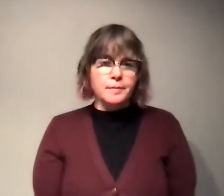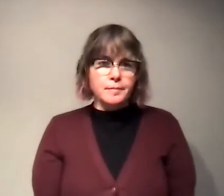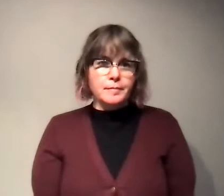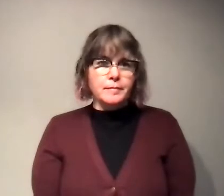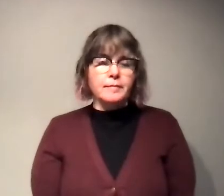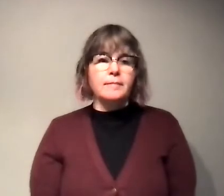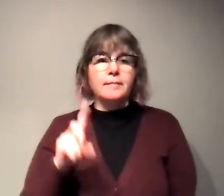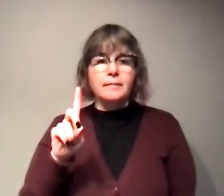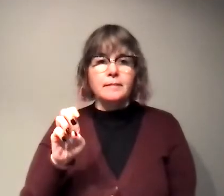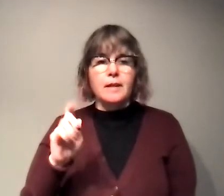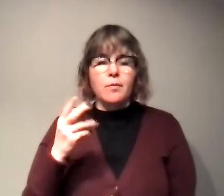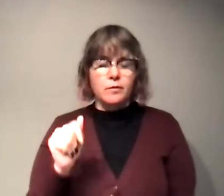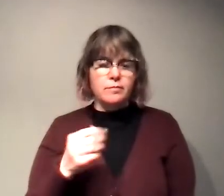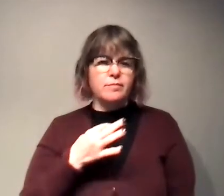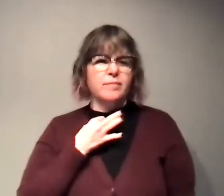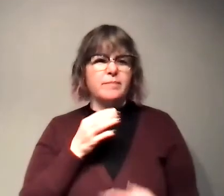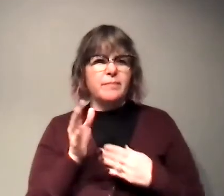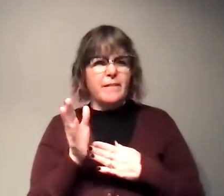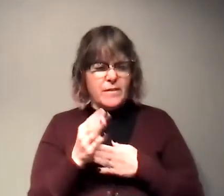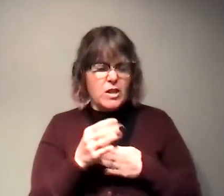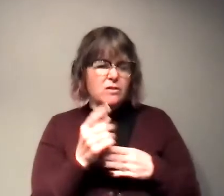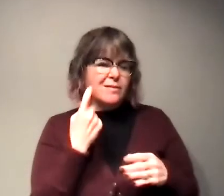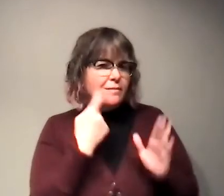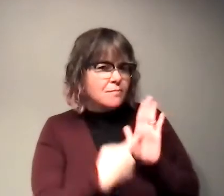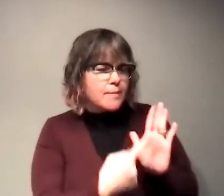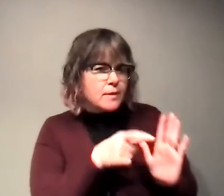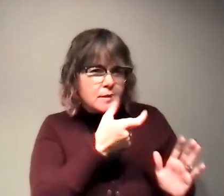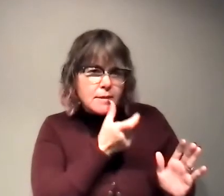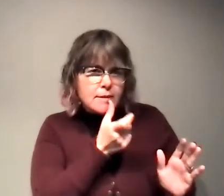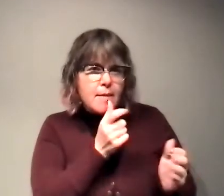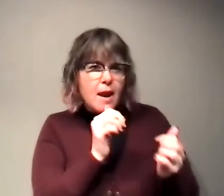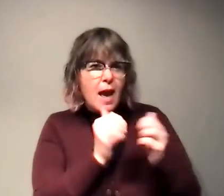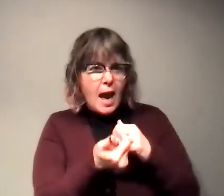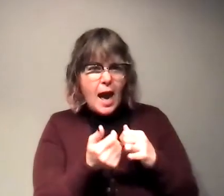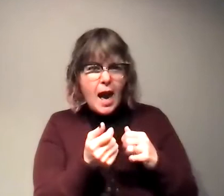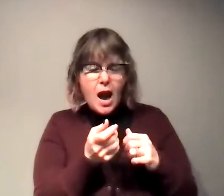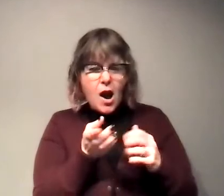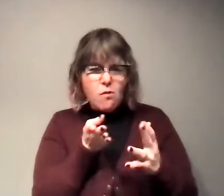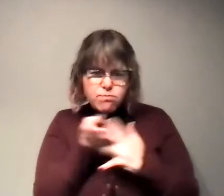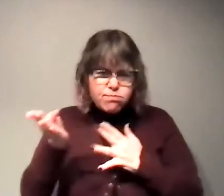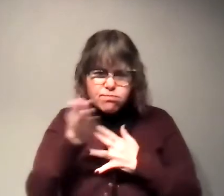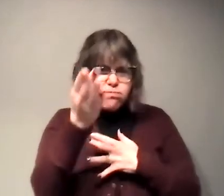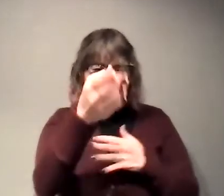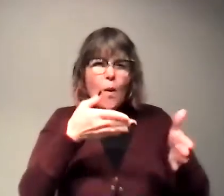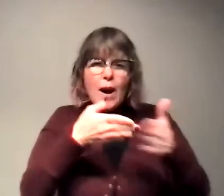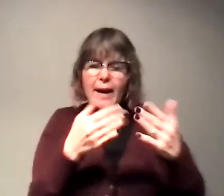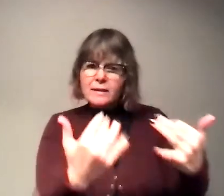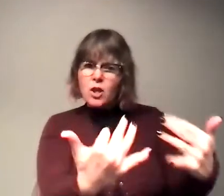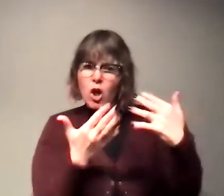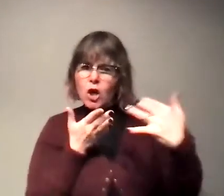from Deborah. How do fish like salmon, like we've talked about quite a bit, how do they get up those high currents up the stream?